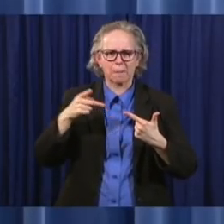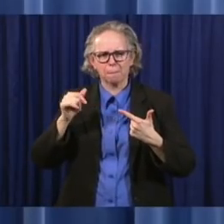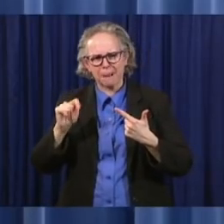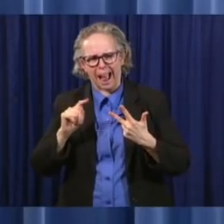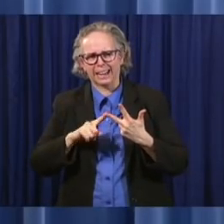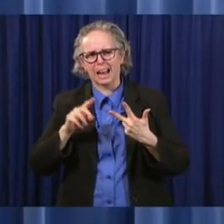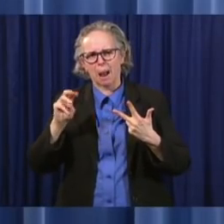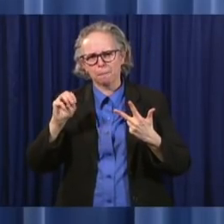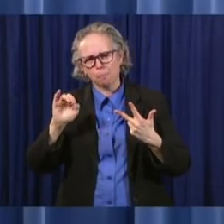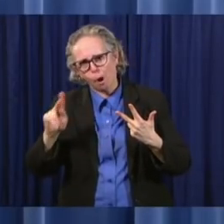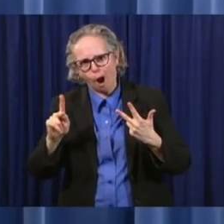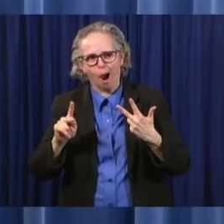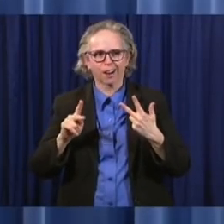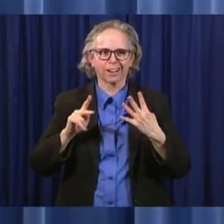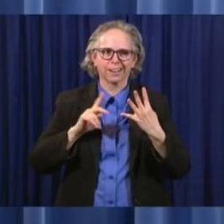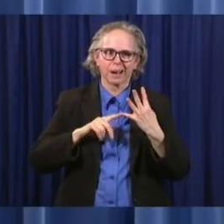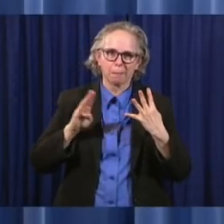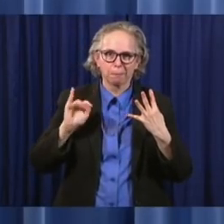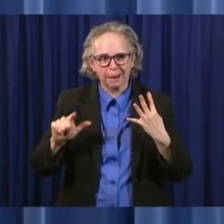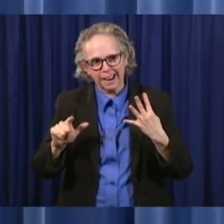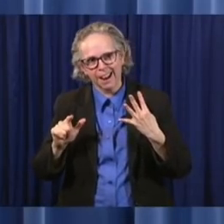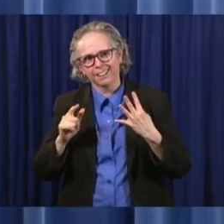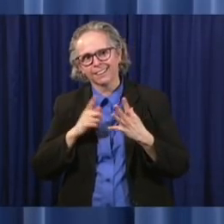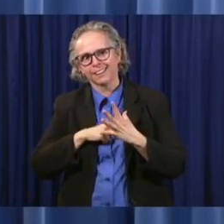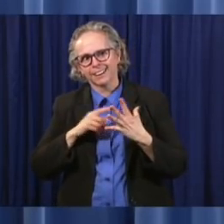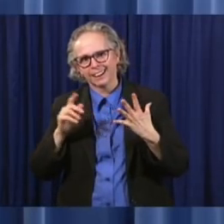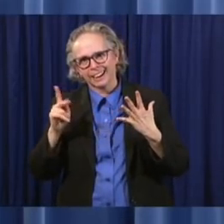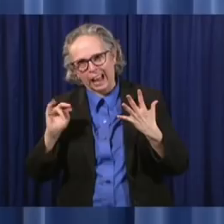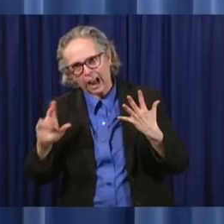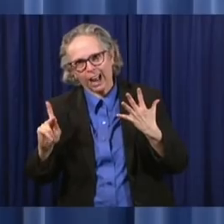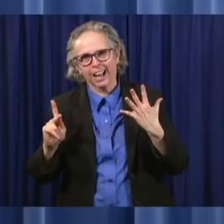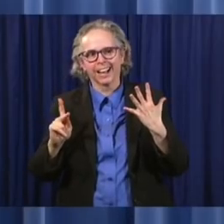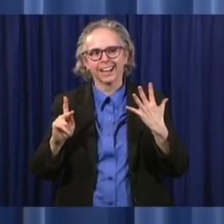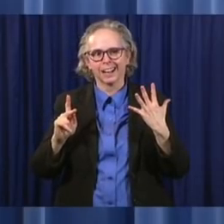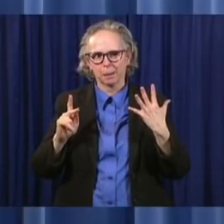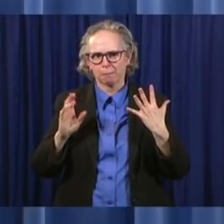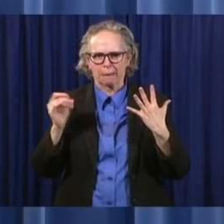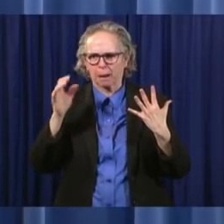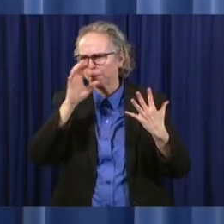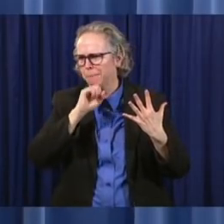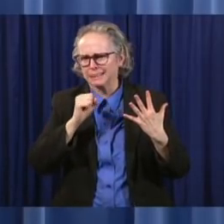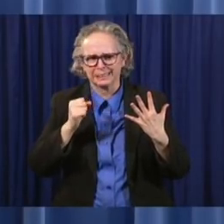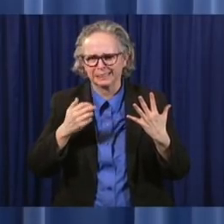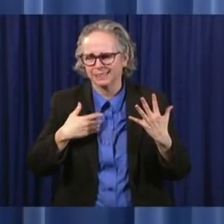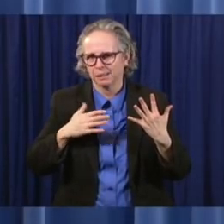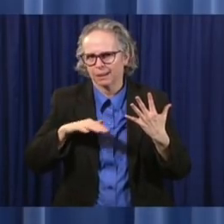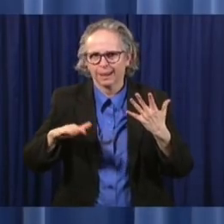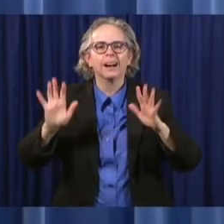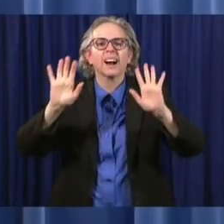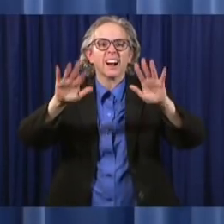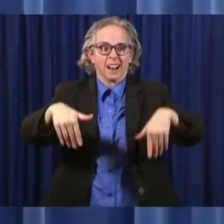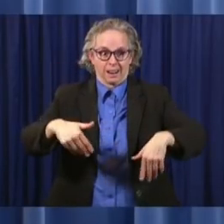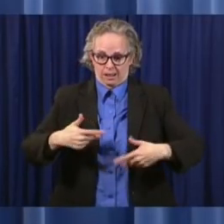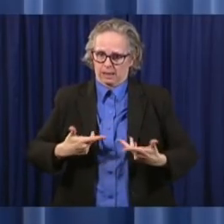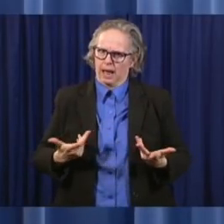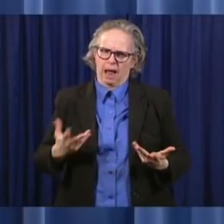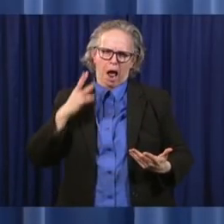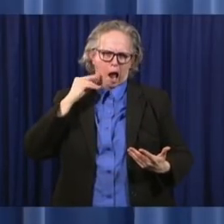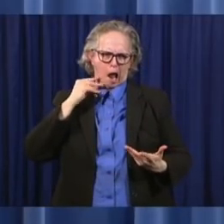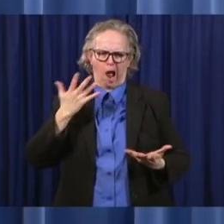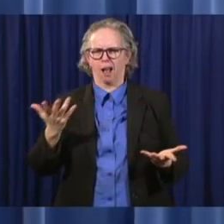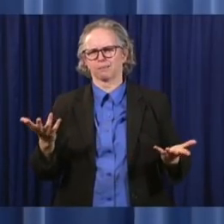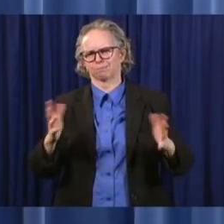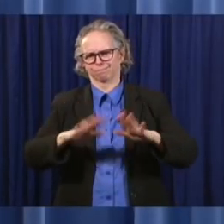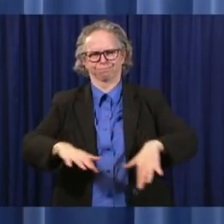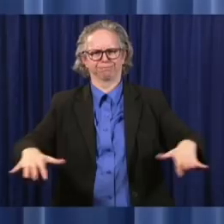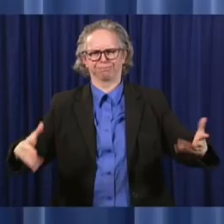son-in-law Bill, son-in-law Nick. I may have missed somebody in the family. Anna did a half marathon, but all our kids,